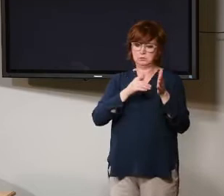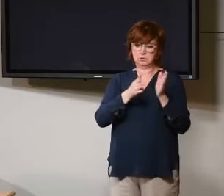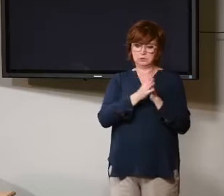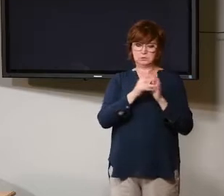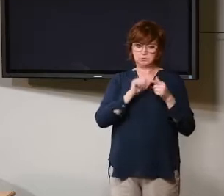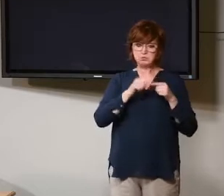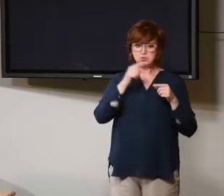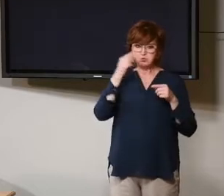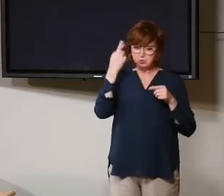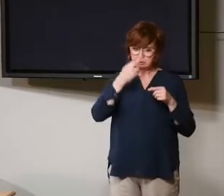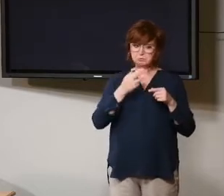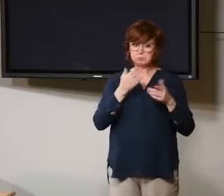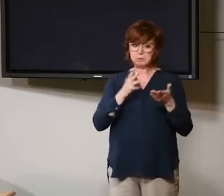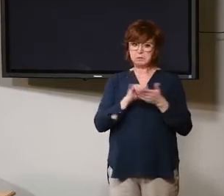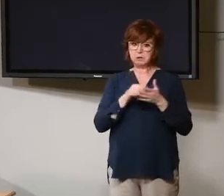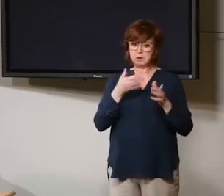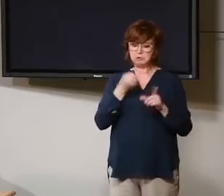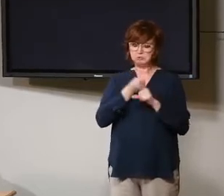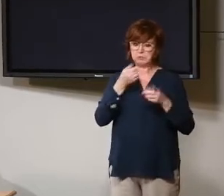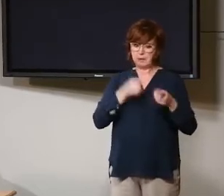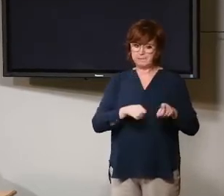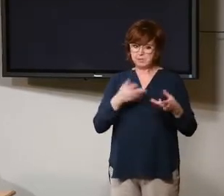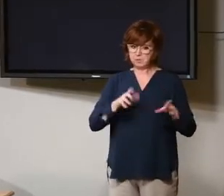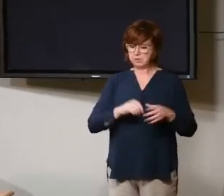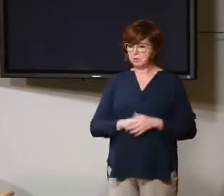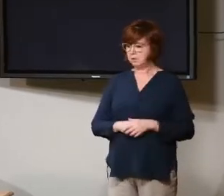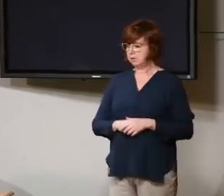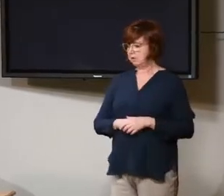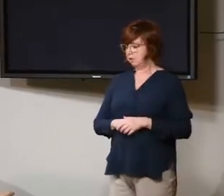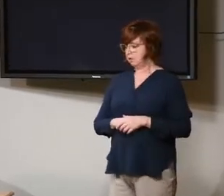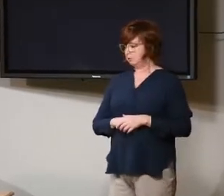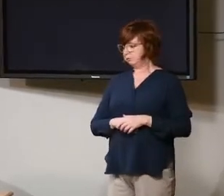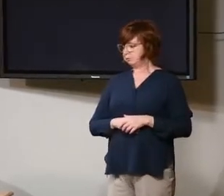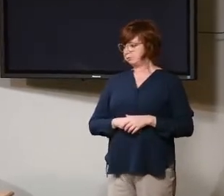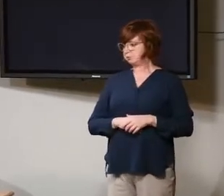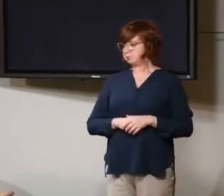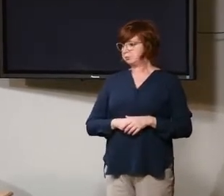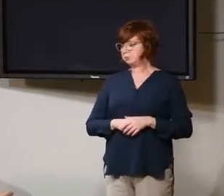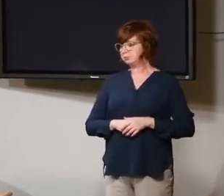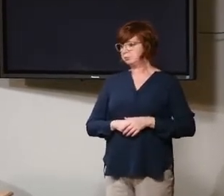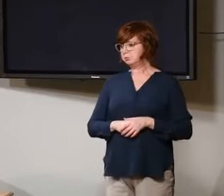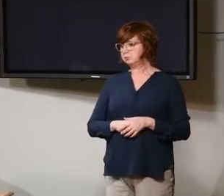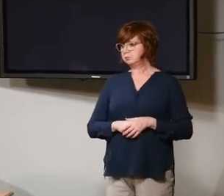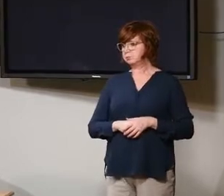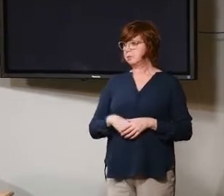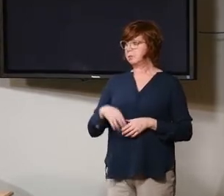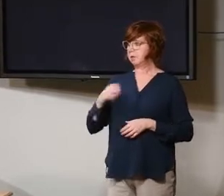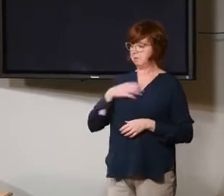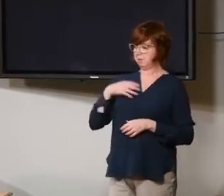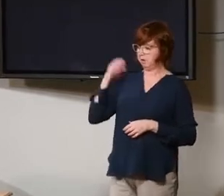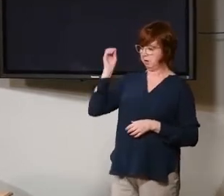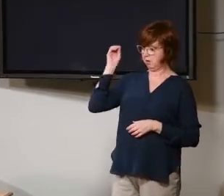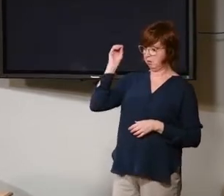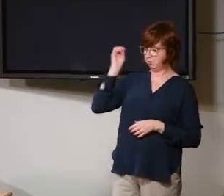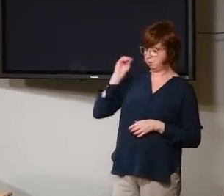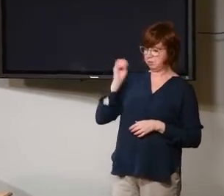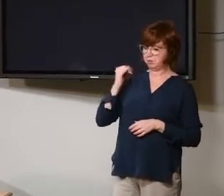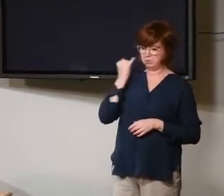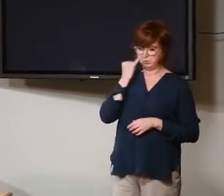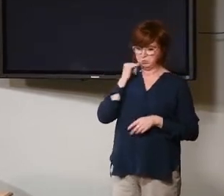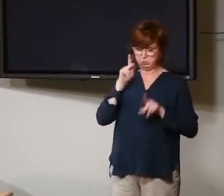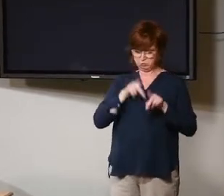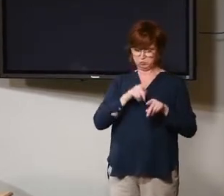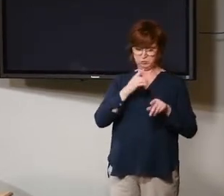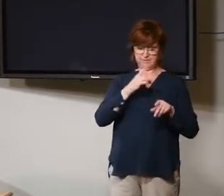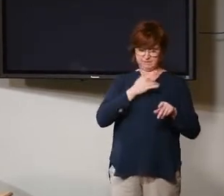but I'll reconfirm that on my side. But if someone feels that they were symptomatic on a flight and their flight is not on the list, they should